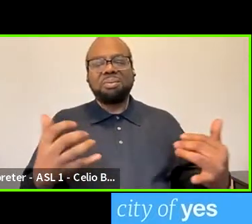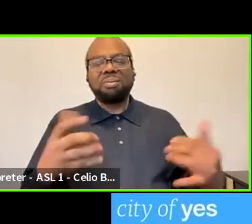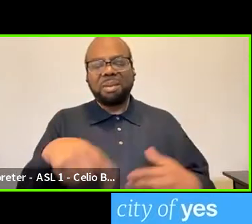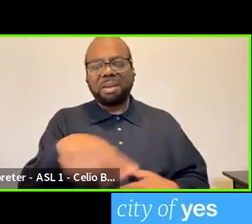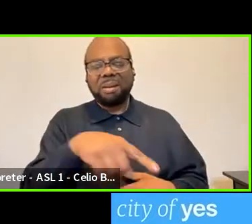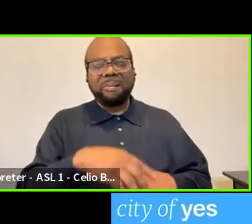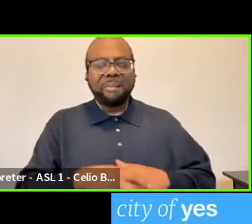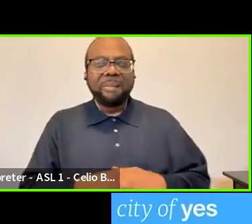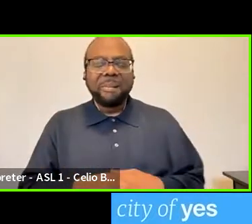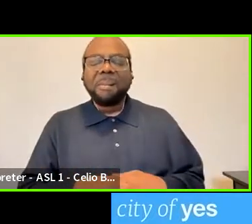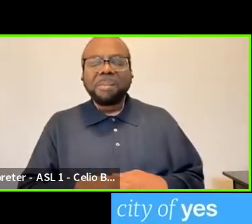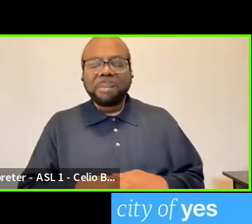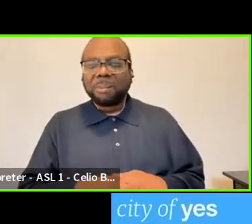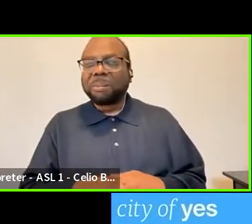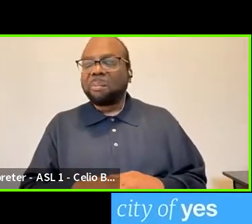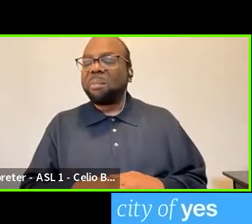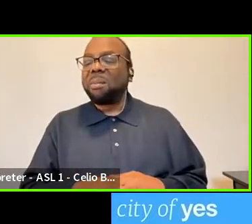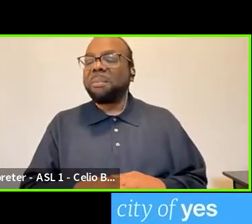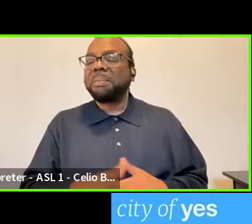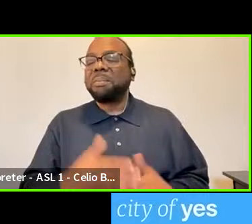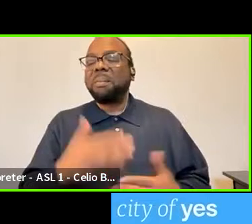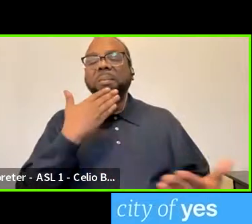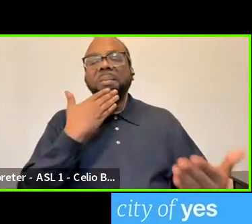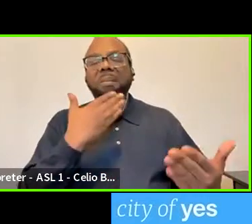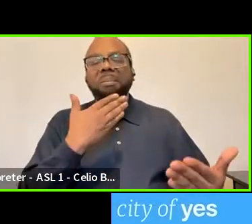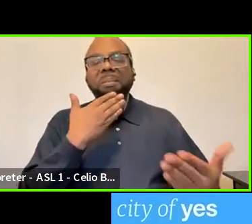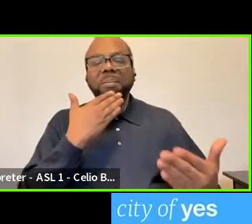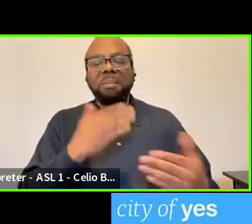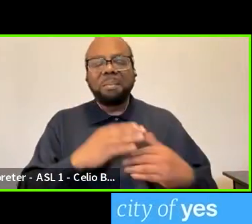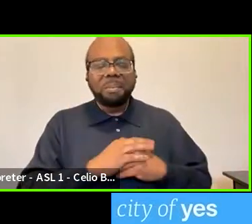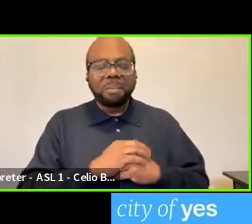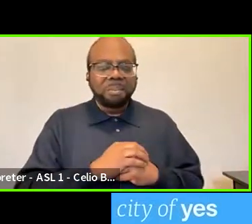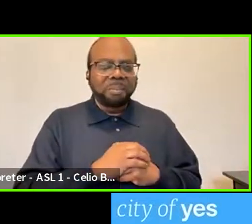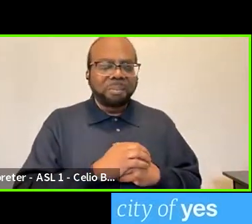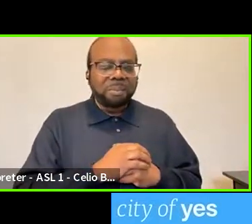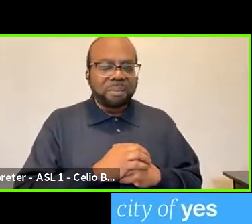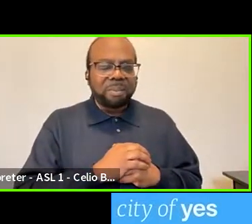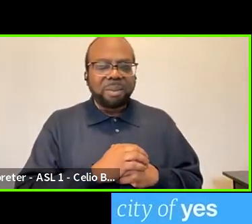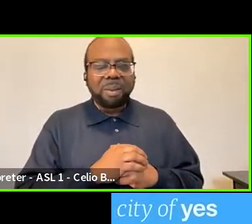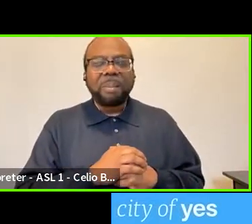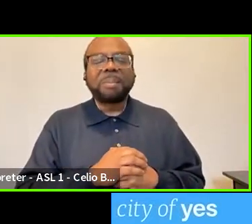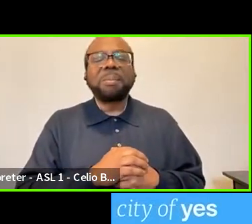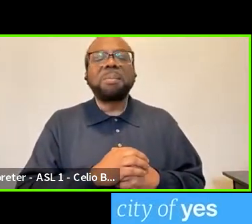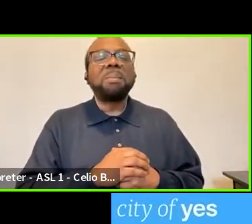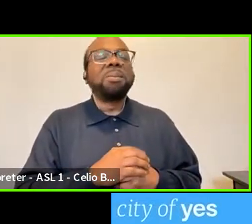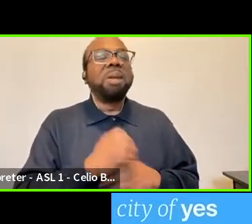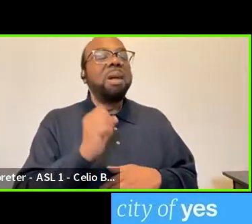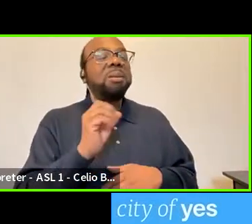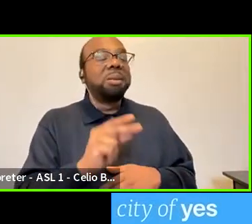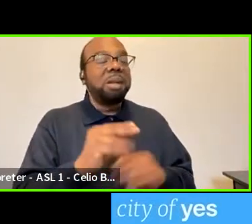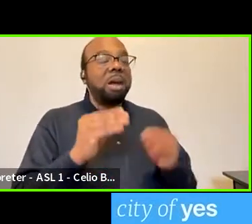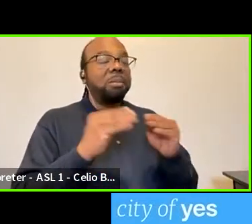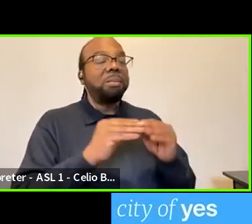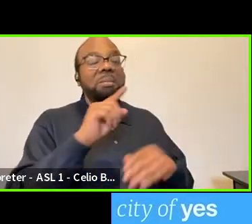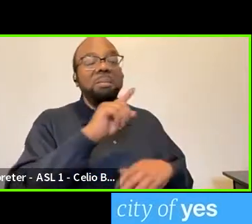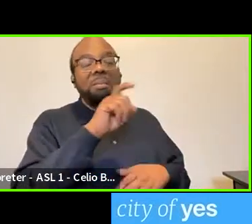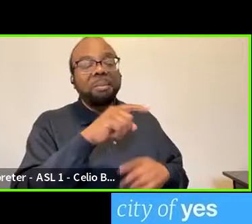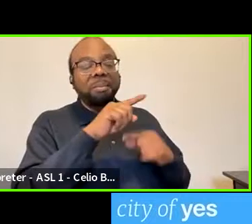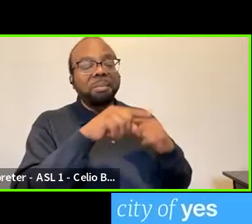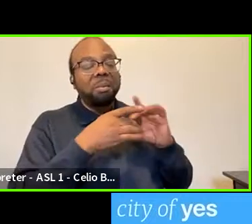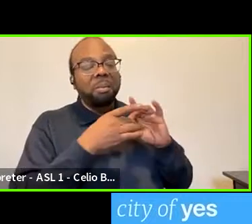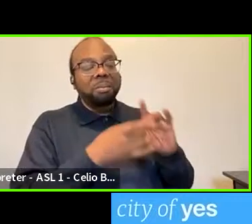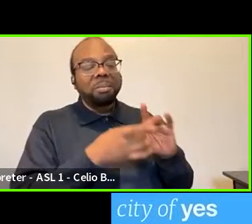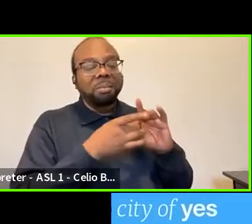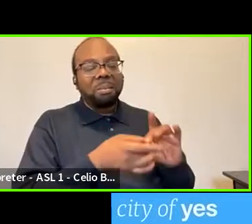housing. Thank you. Um, okay. So there's more questions about,